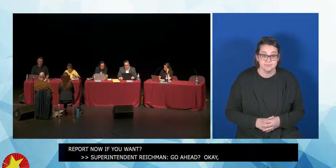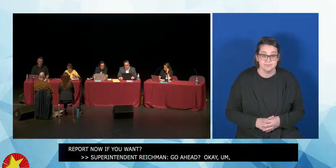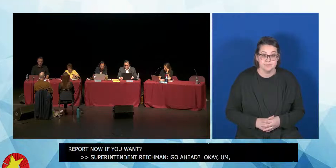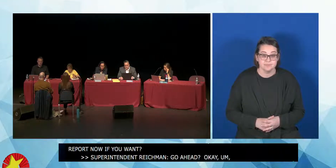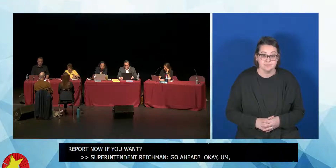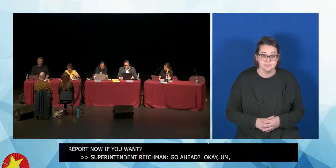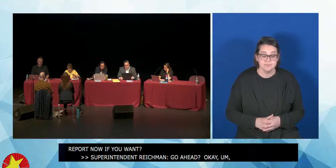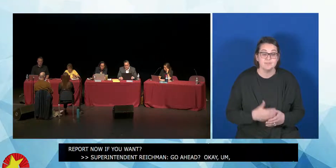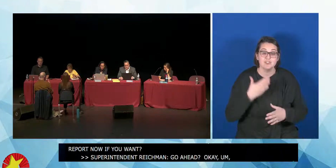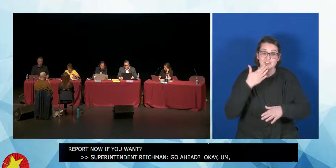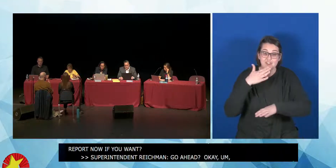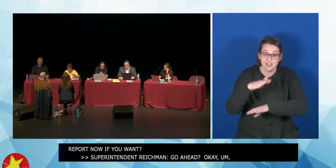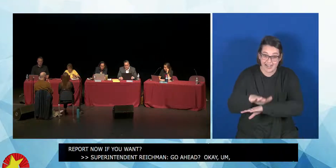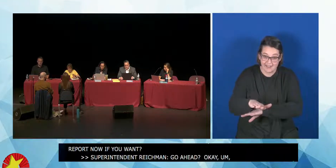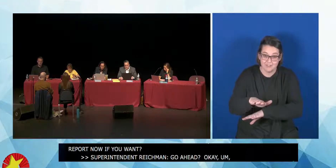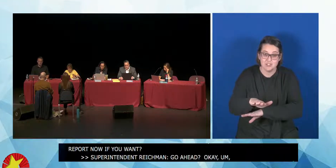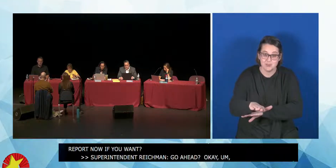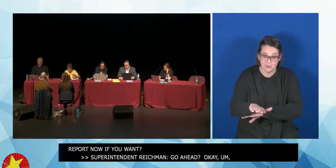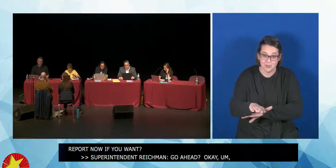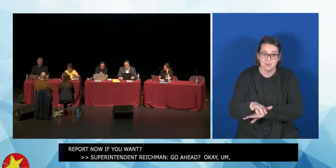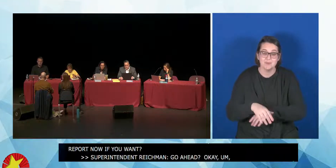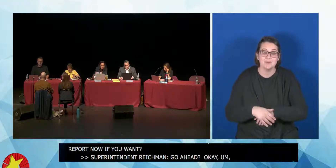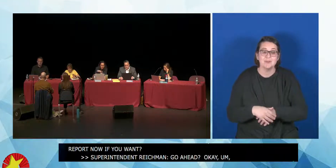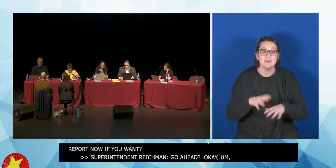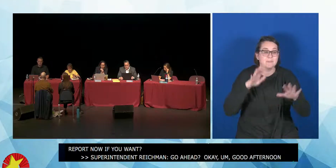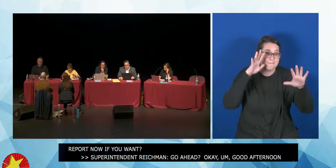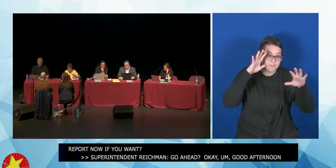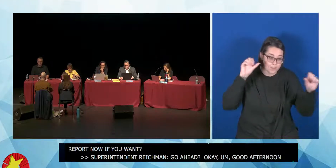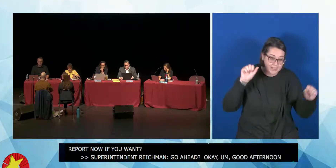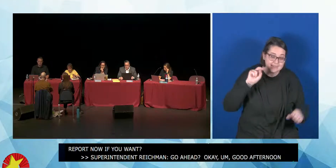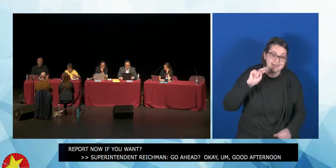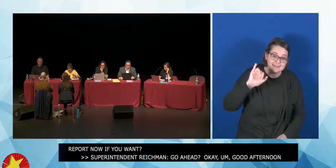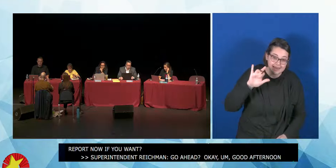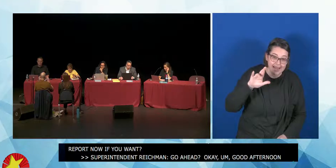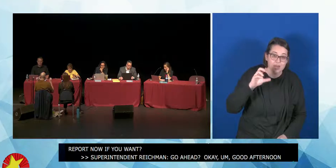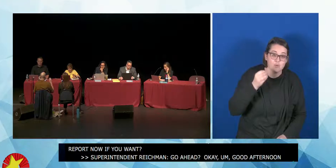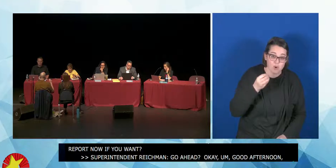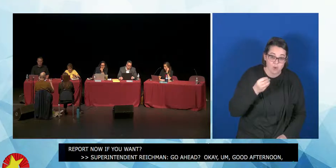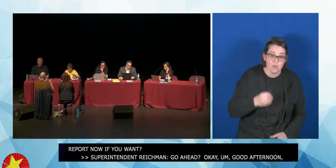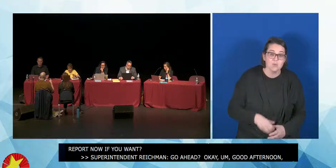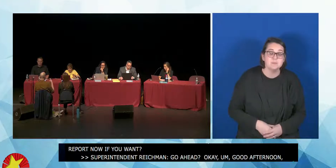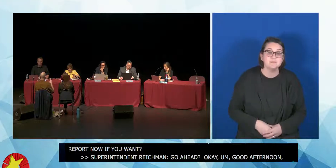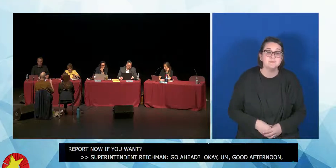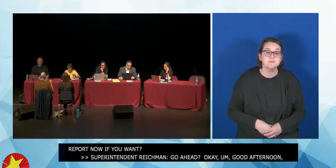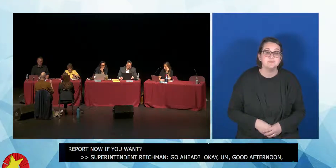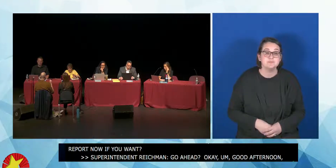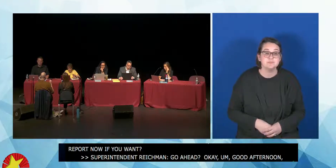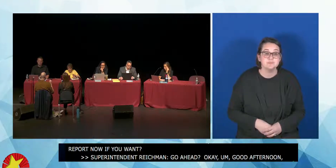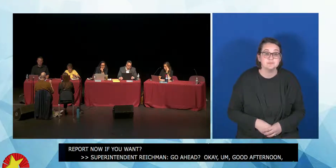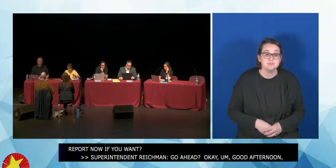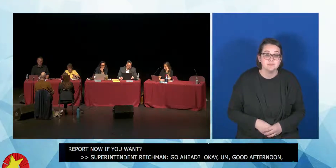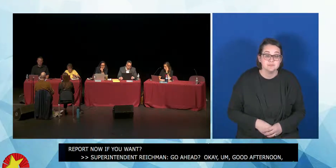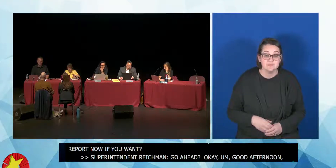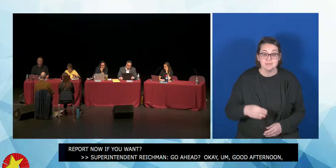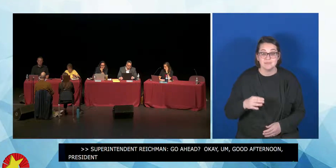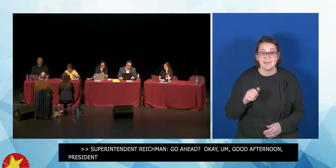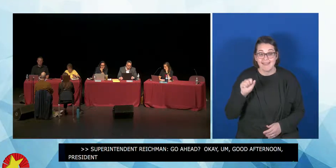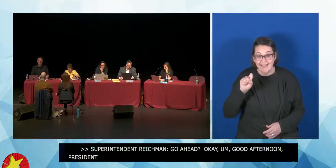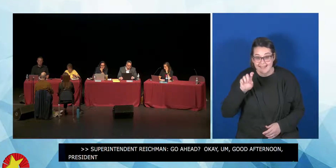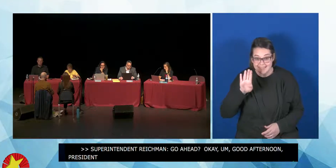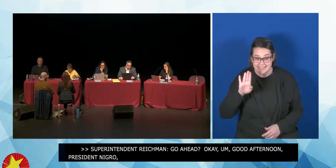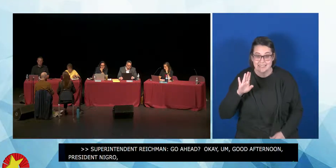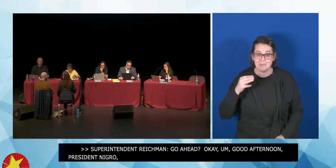Good afternoon, President Nigro, members of ASD,